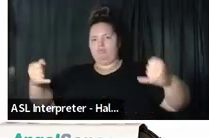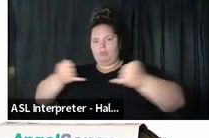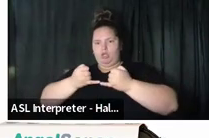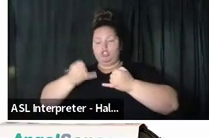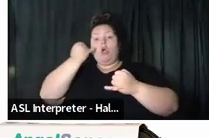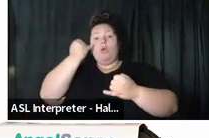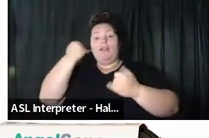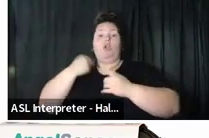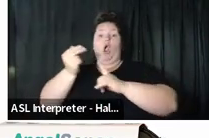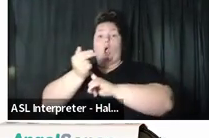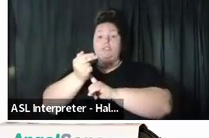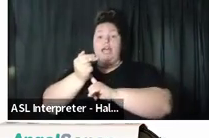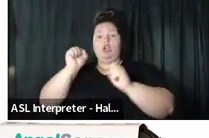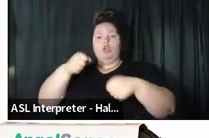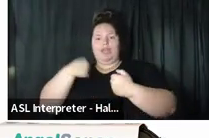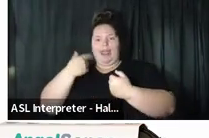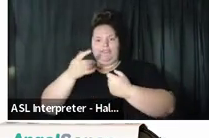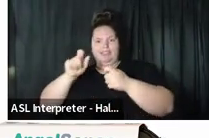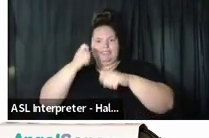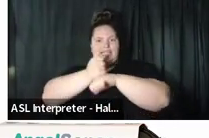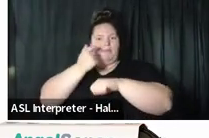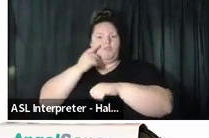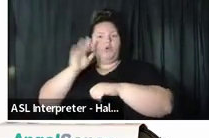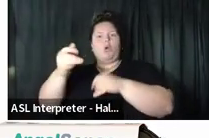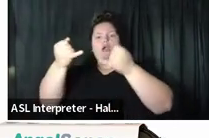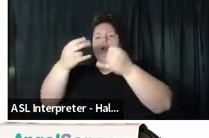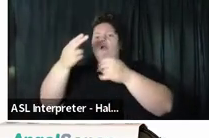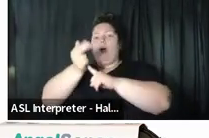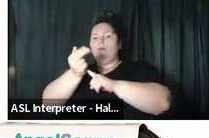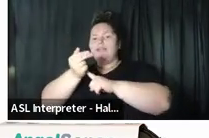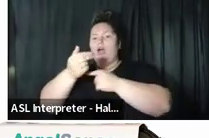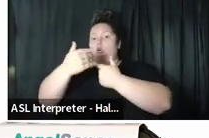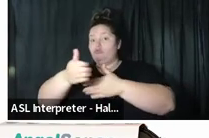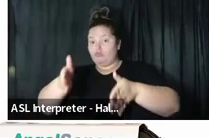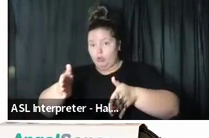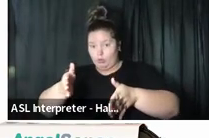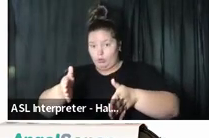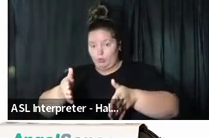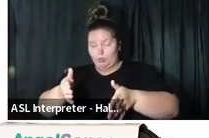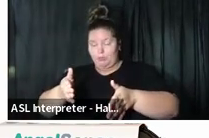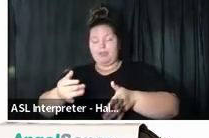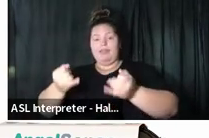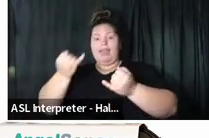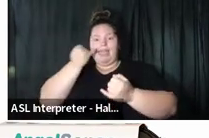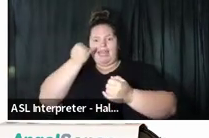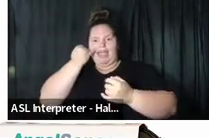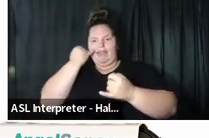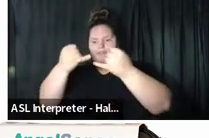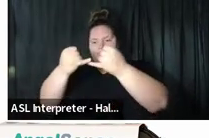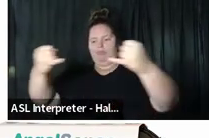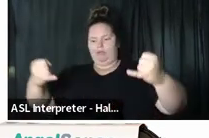up exactly for your hotel room. And if someone crosses that boundary that's wearing one of the Angel Sense devices, an alarm will go off on your